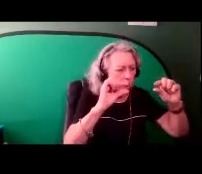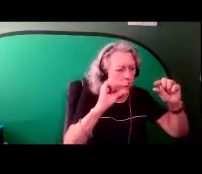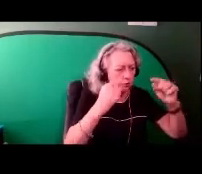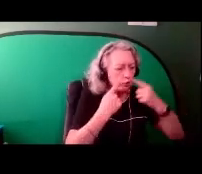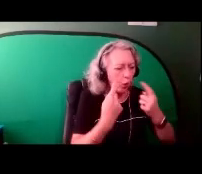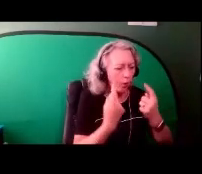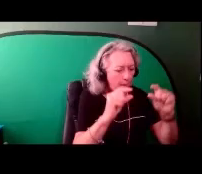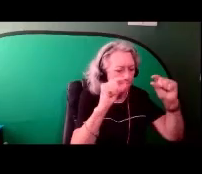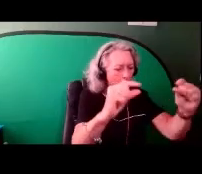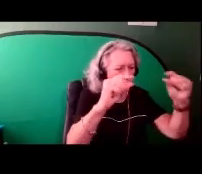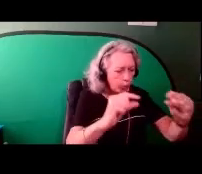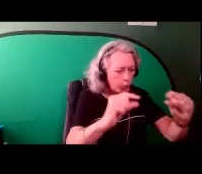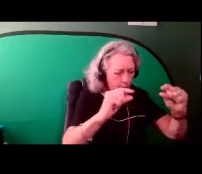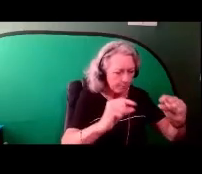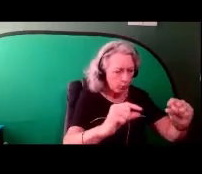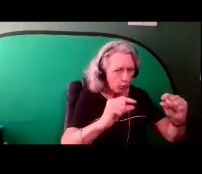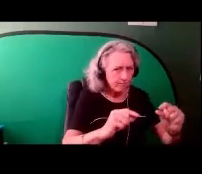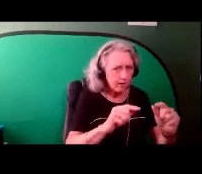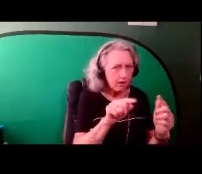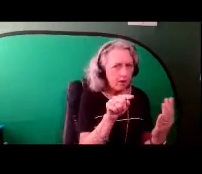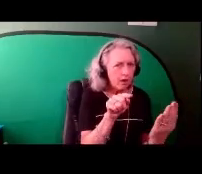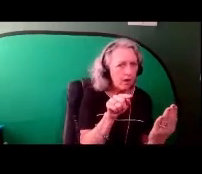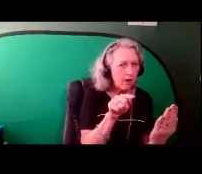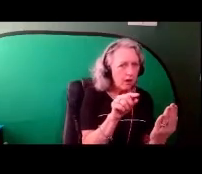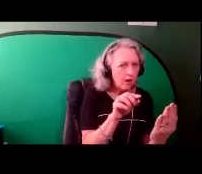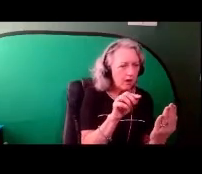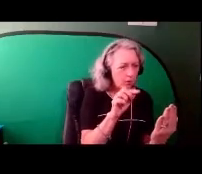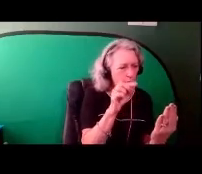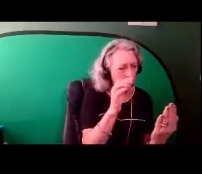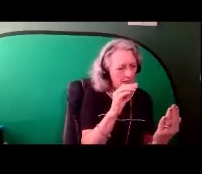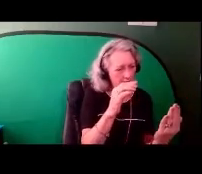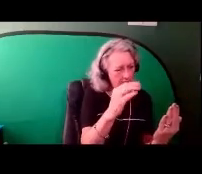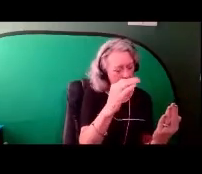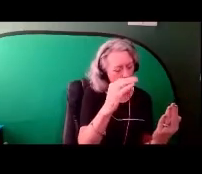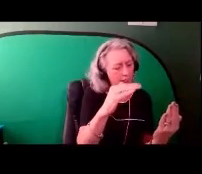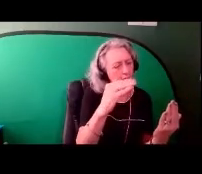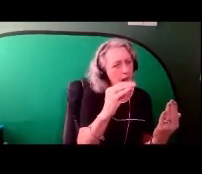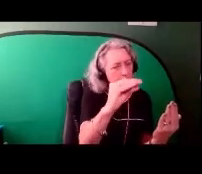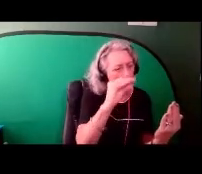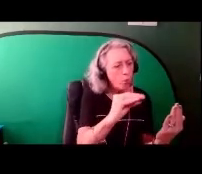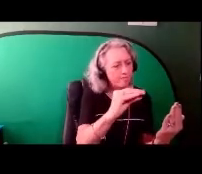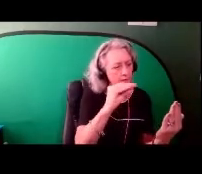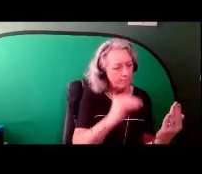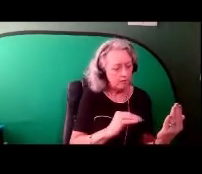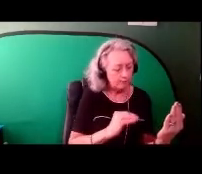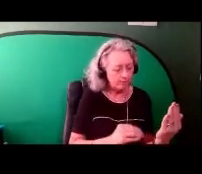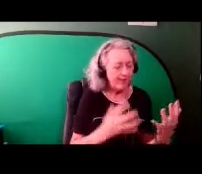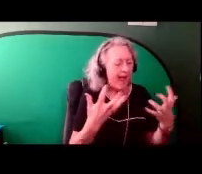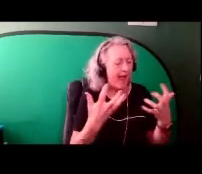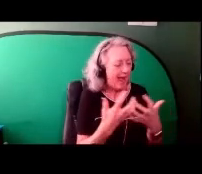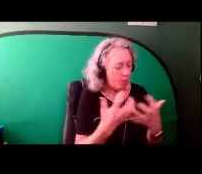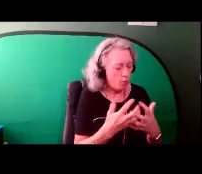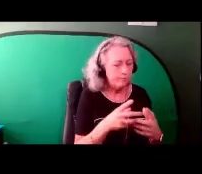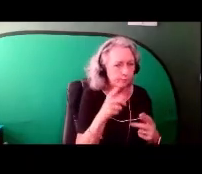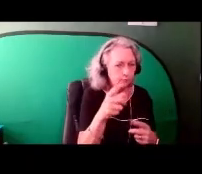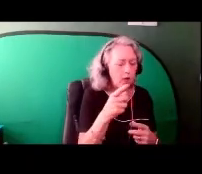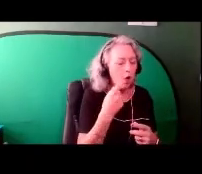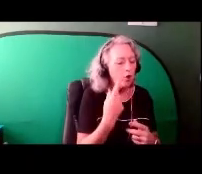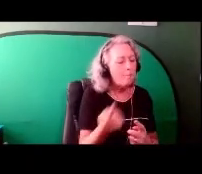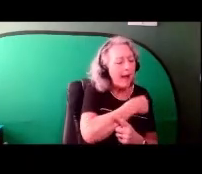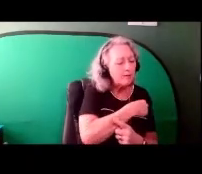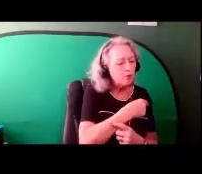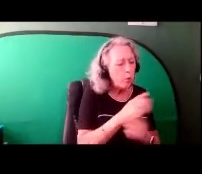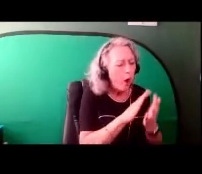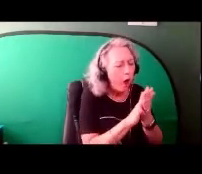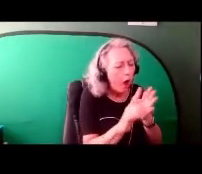talked about. It will move that in a left to right, top to bottom motion. So to demonstrate this, I'm going to go to my home screen.